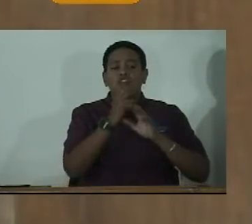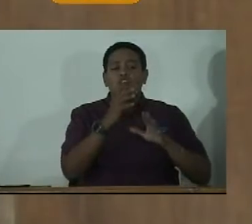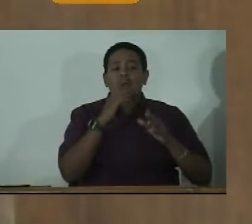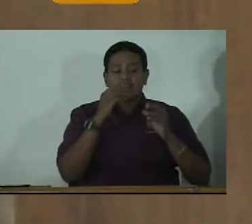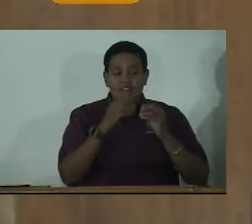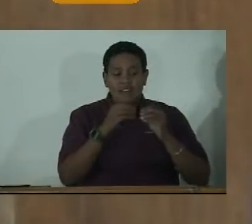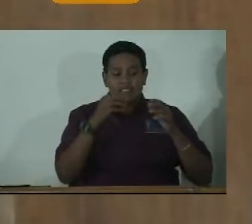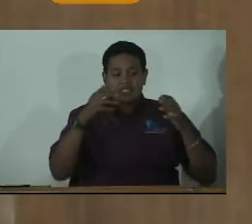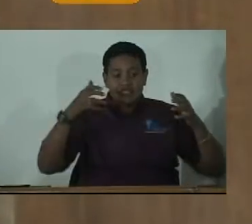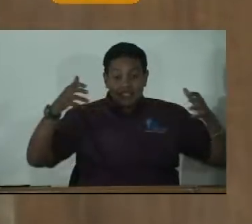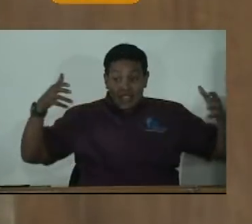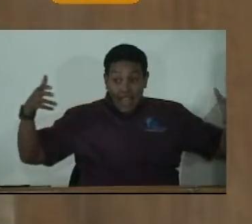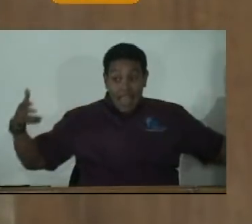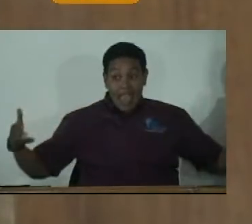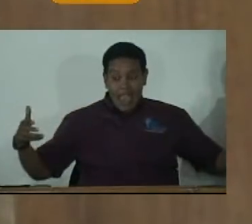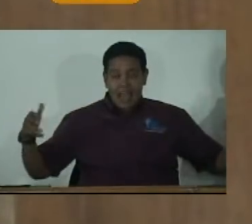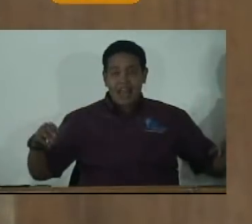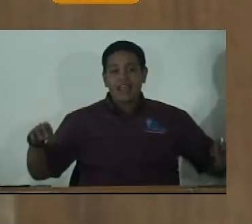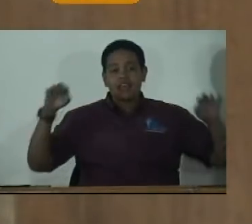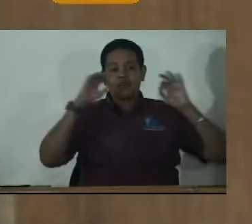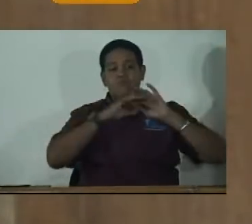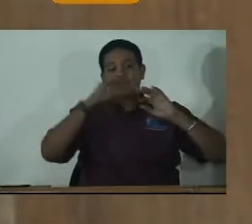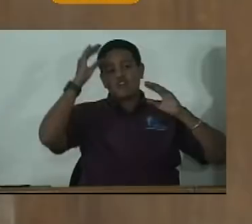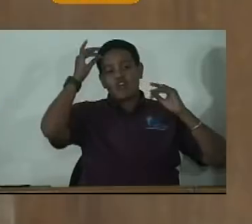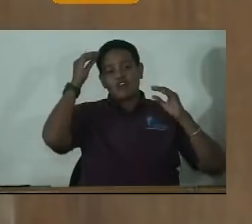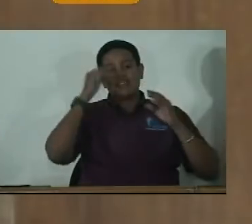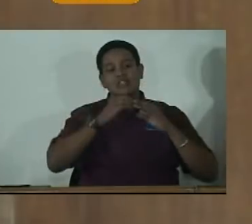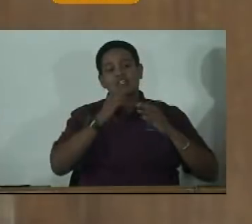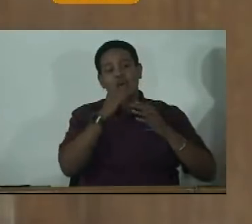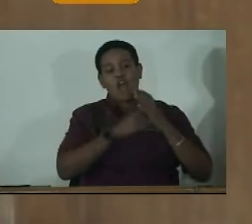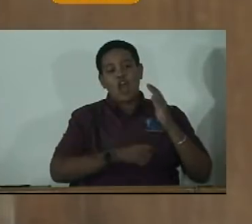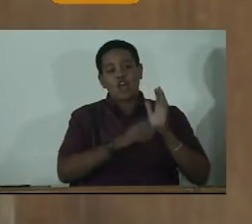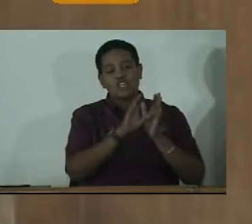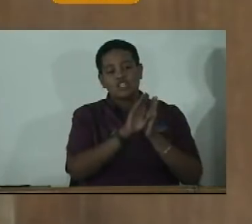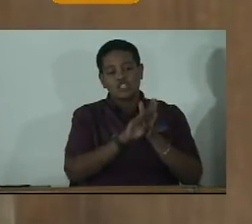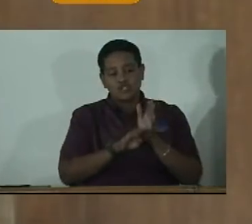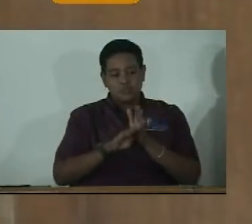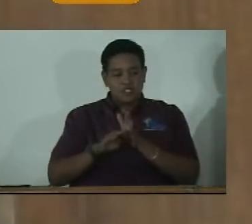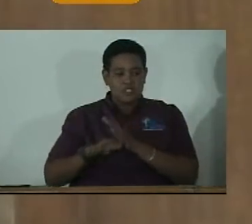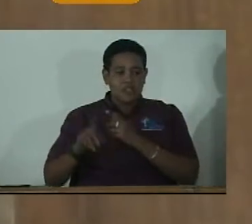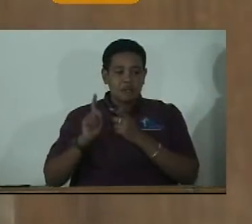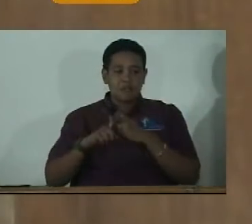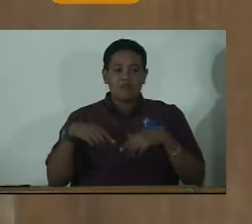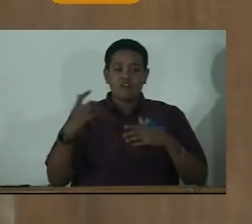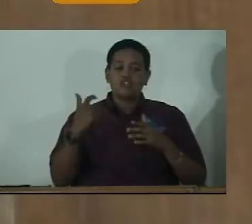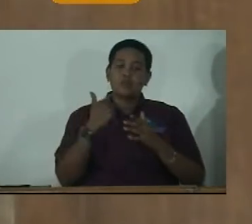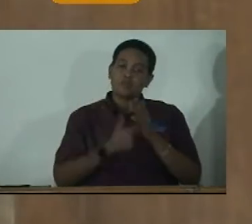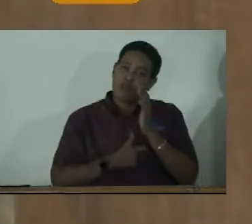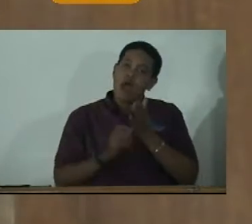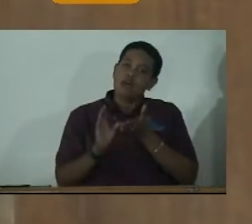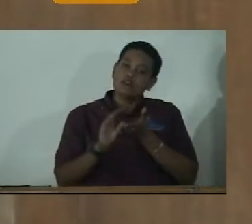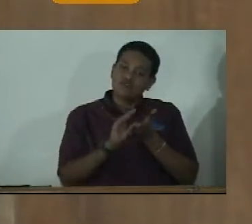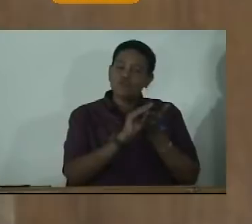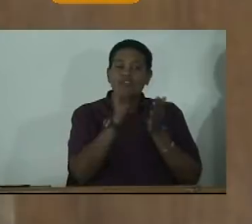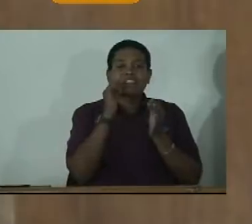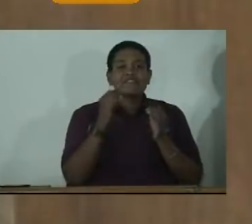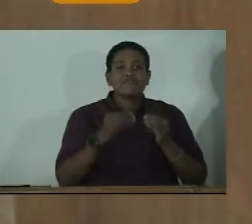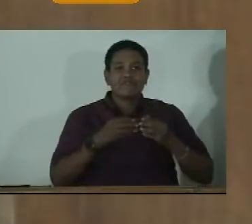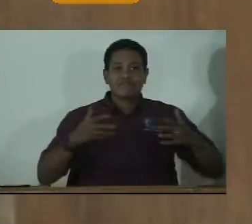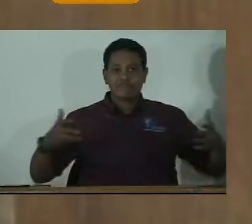an important consideration in cost containment and by extension, price offering.